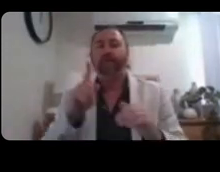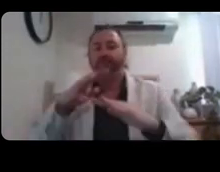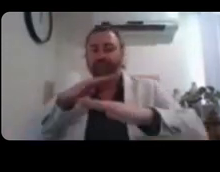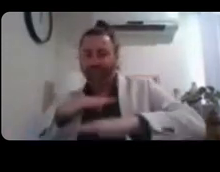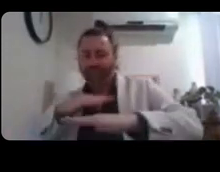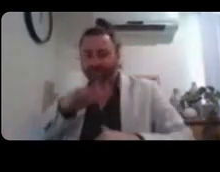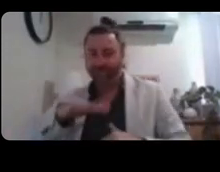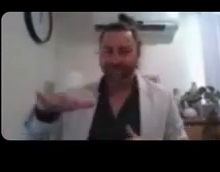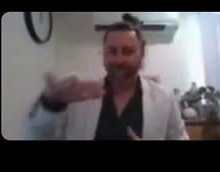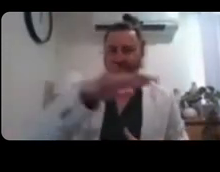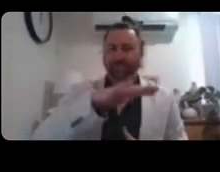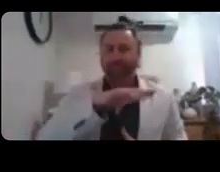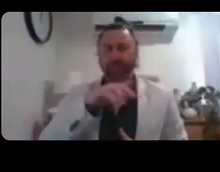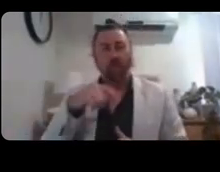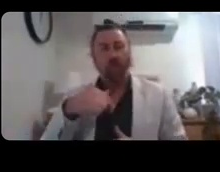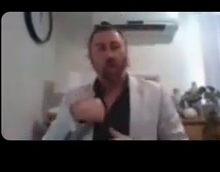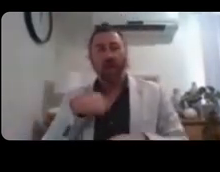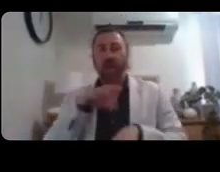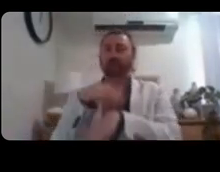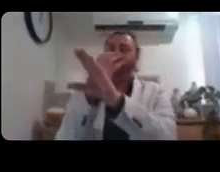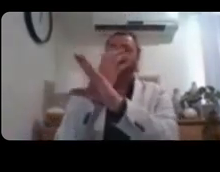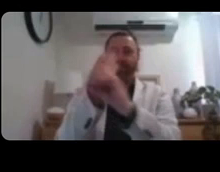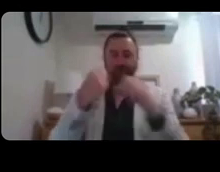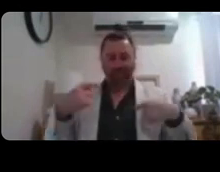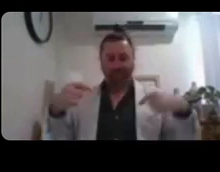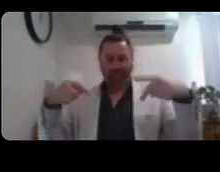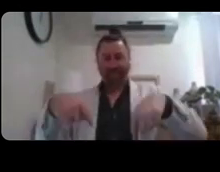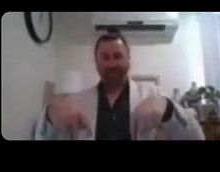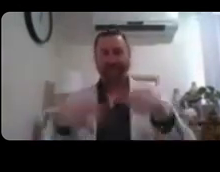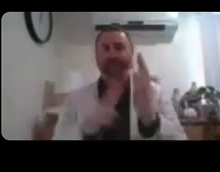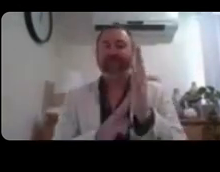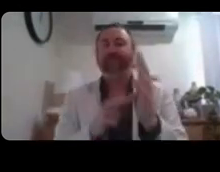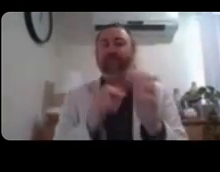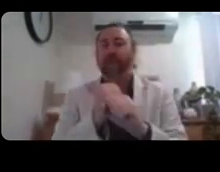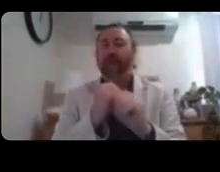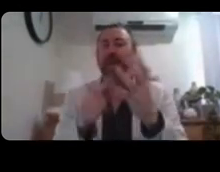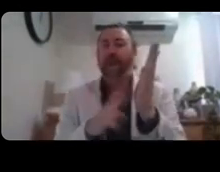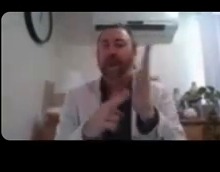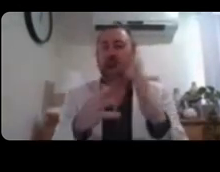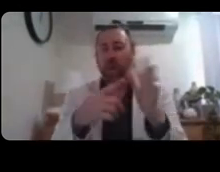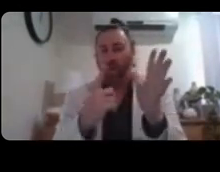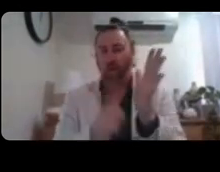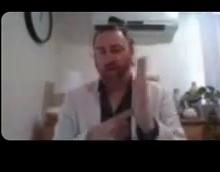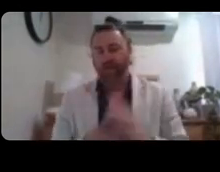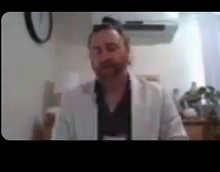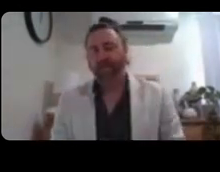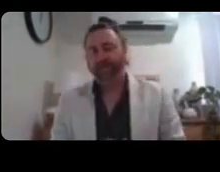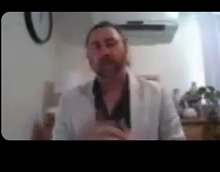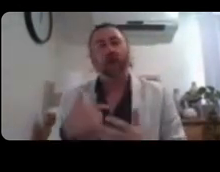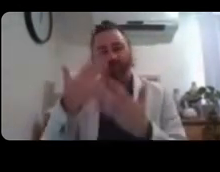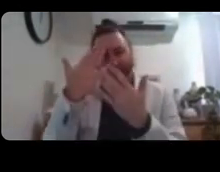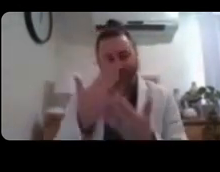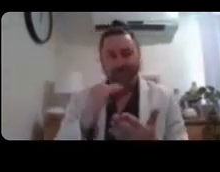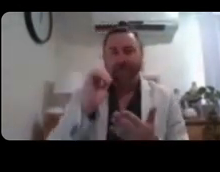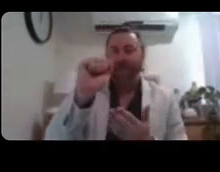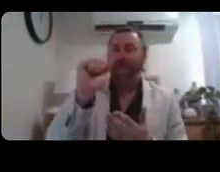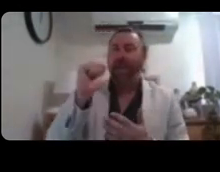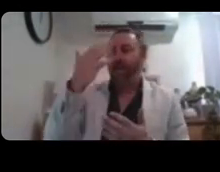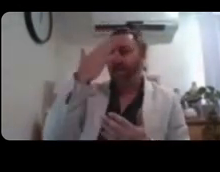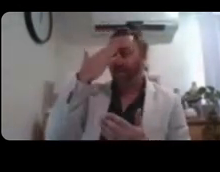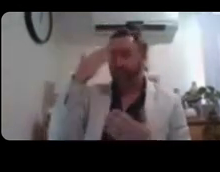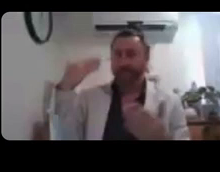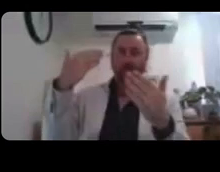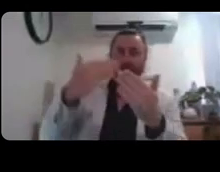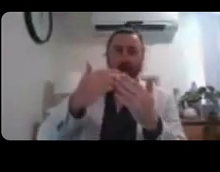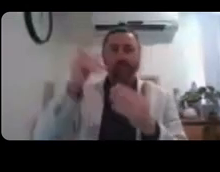land on which this webinar is broadcast from today. And I want to pay my respects to their elders, past, present and